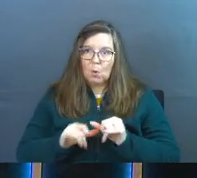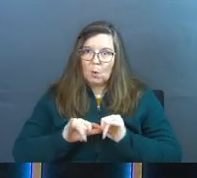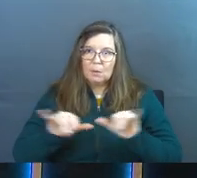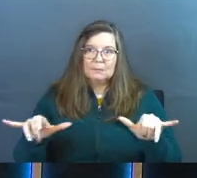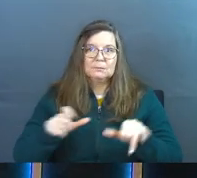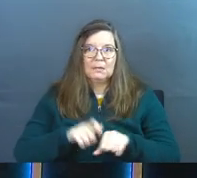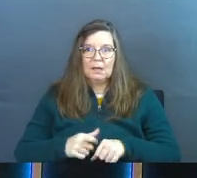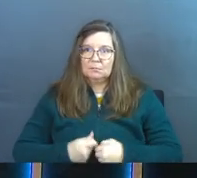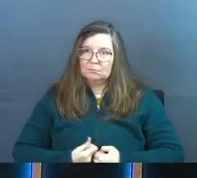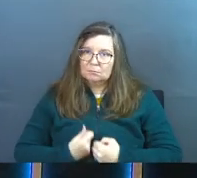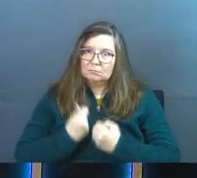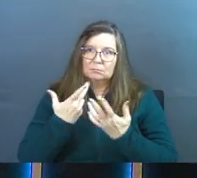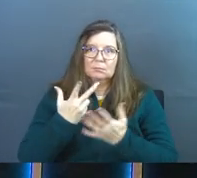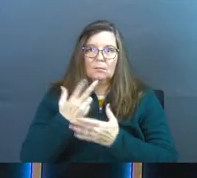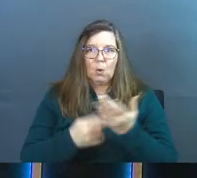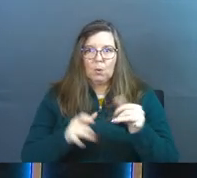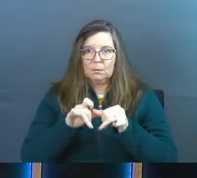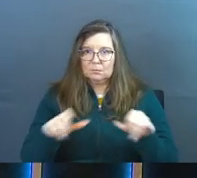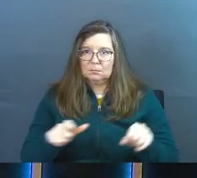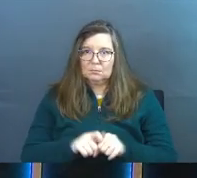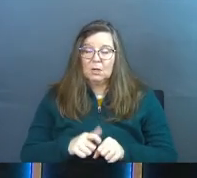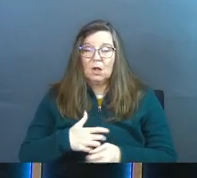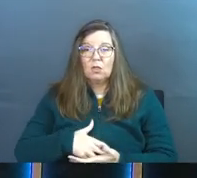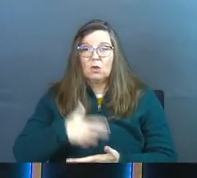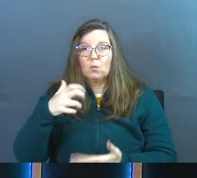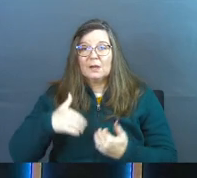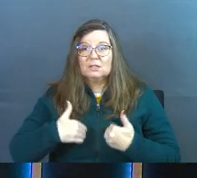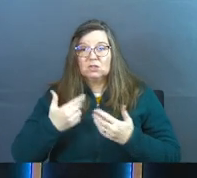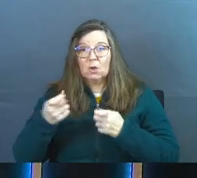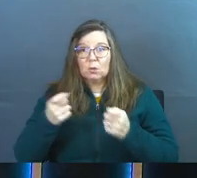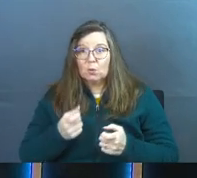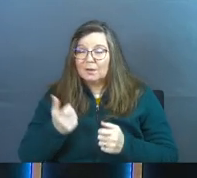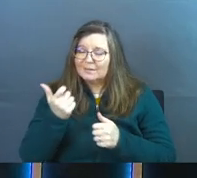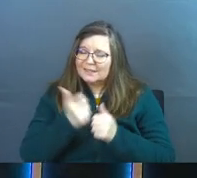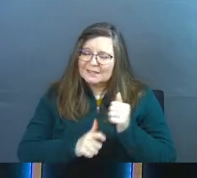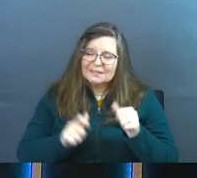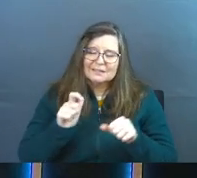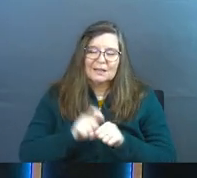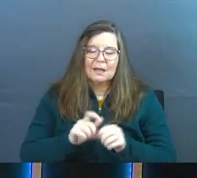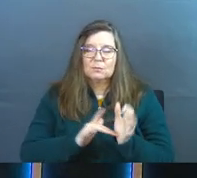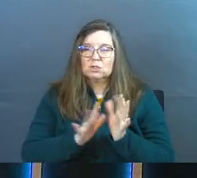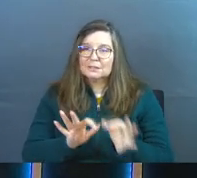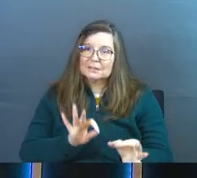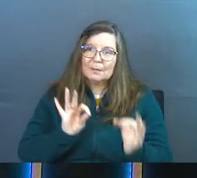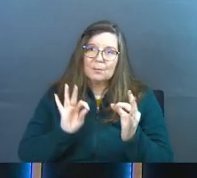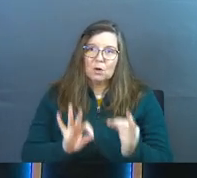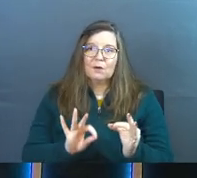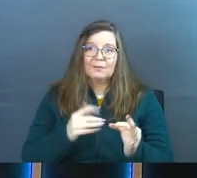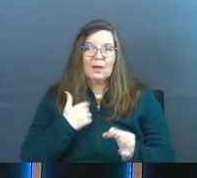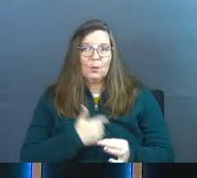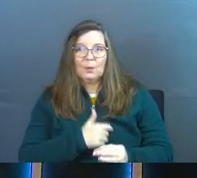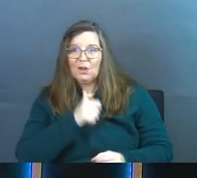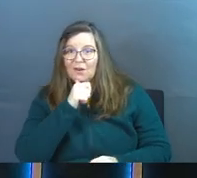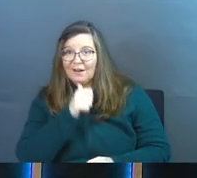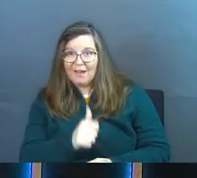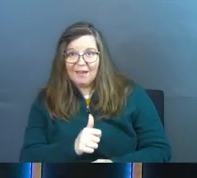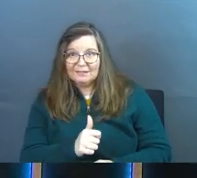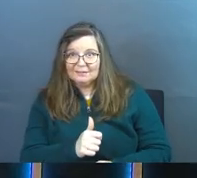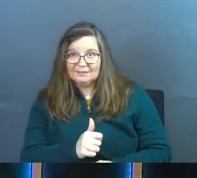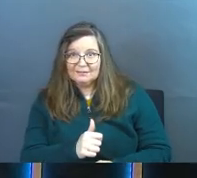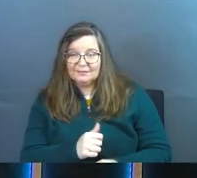rich young ruler, there's grace and truth there. Every single time. Jesus is perfect, and we're